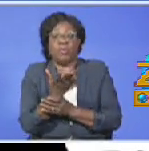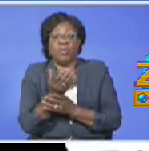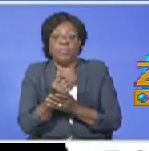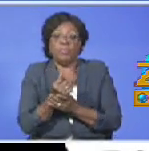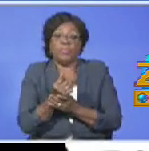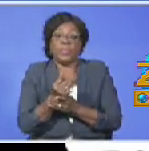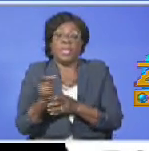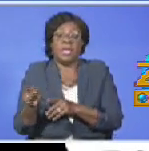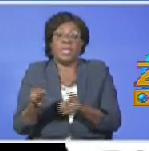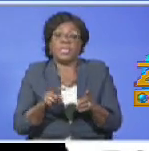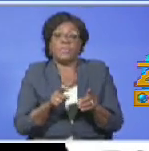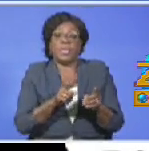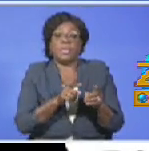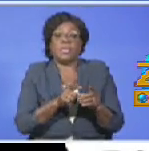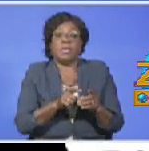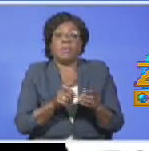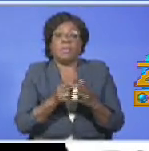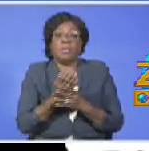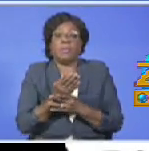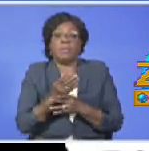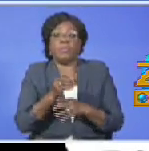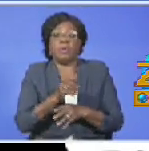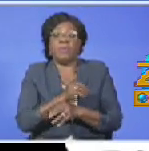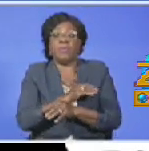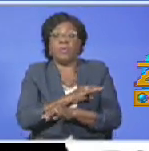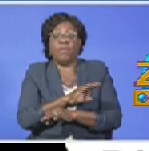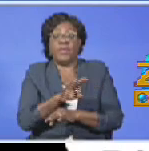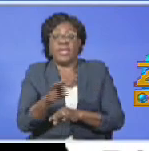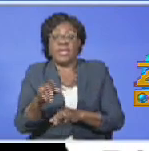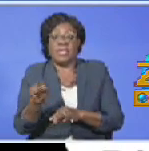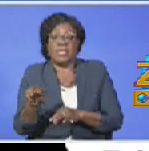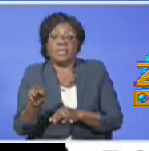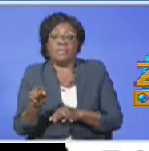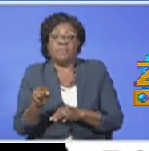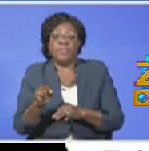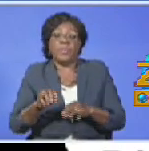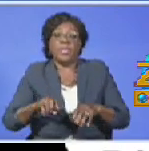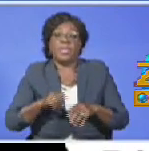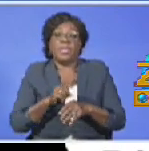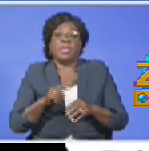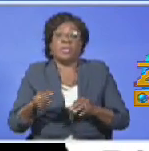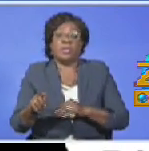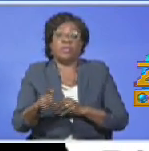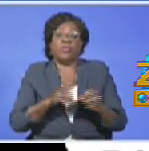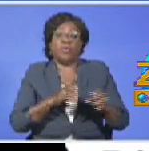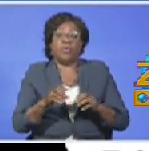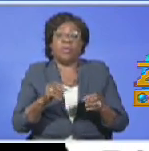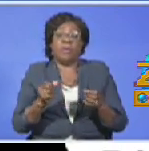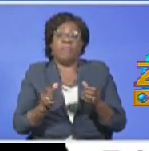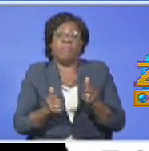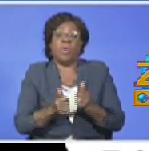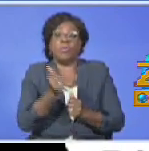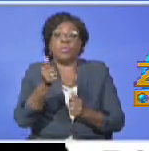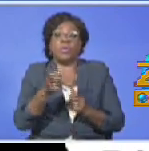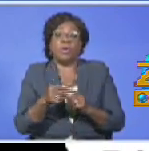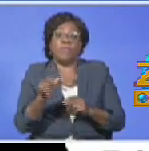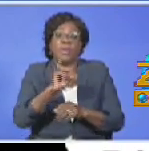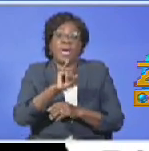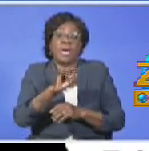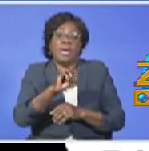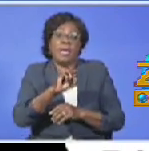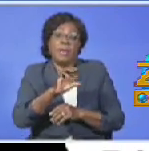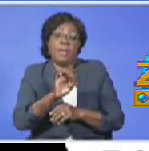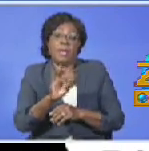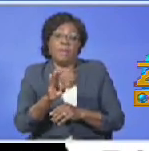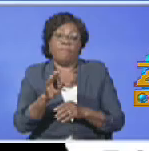As expected, a significant toll of the COVID-19 pandemic dominated much of the IMF report, the statement notes, pointing to the